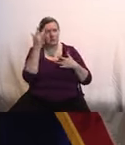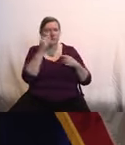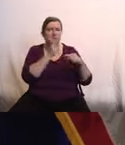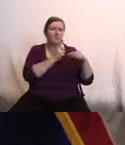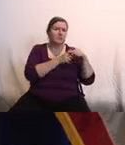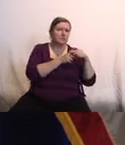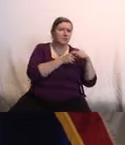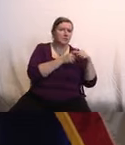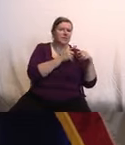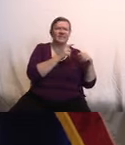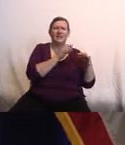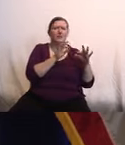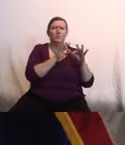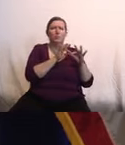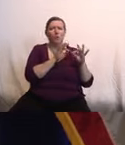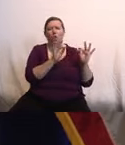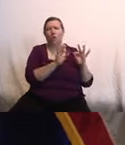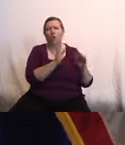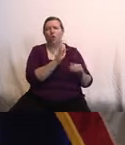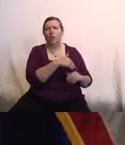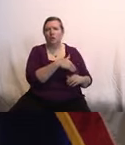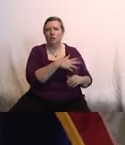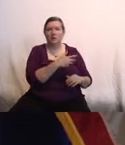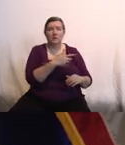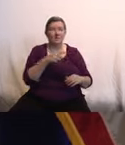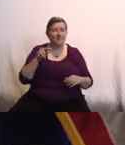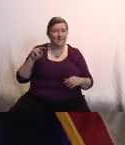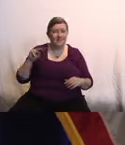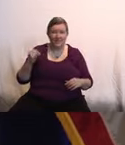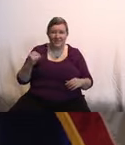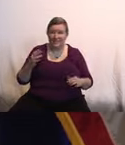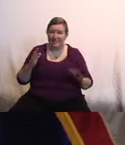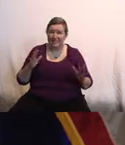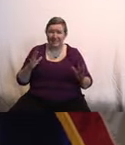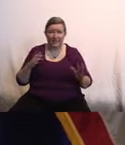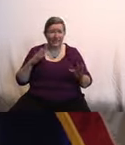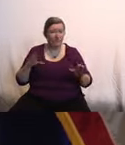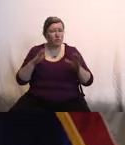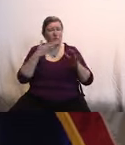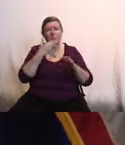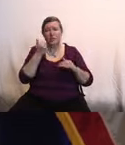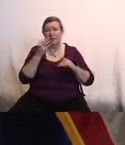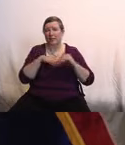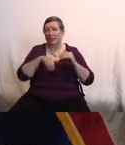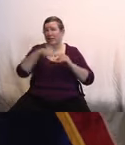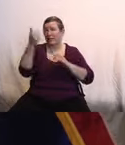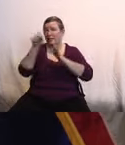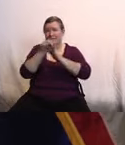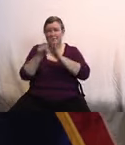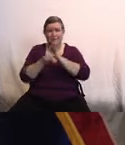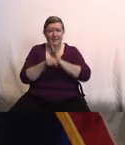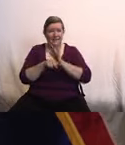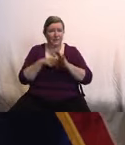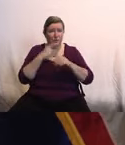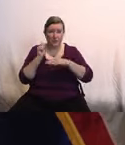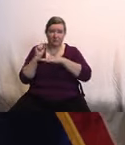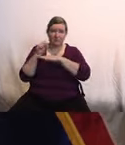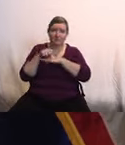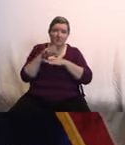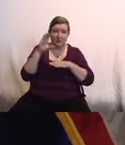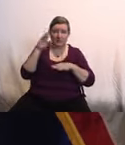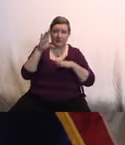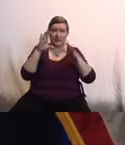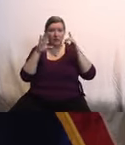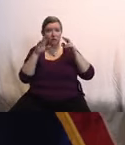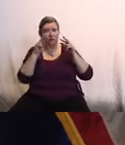some extent, I think what New Jersey has done better than many of the other states, and including the CDC, by the way, is we've always looked at